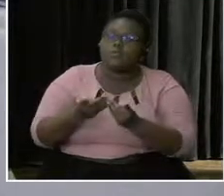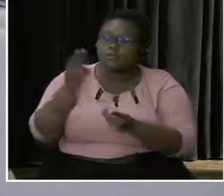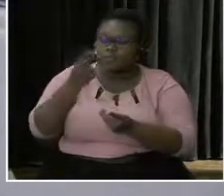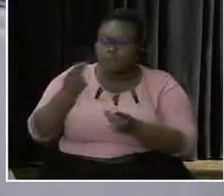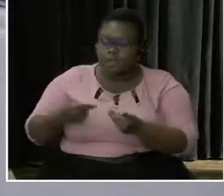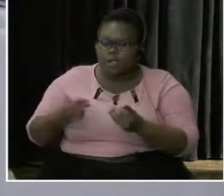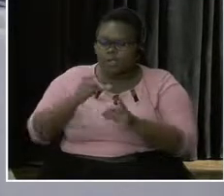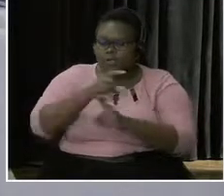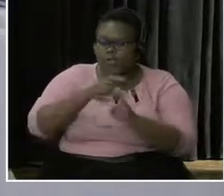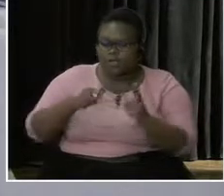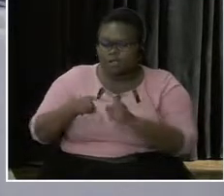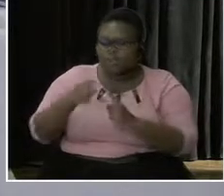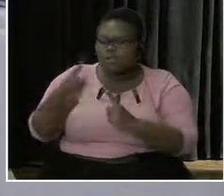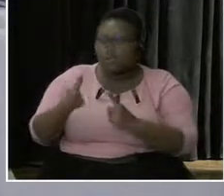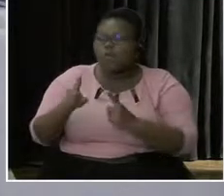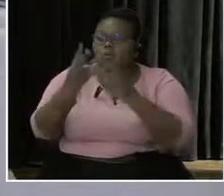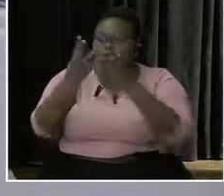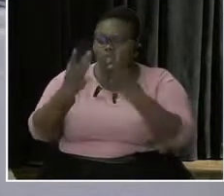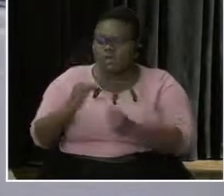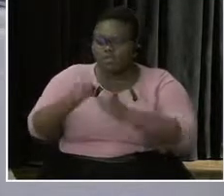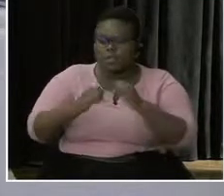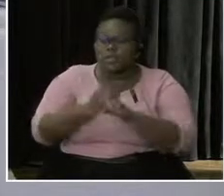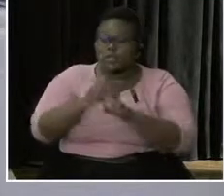years 2021 to 2022,